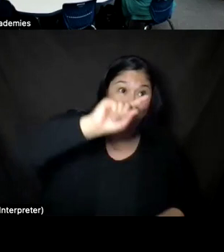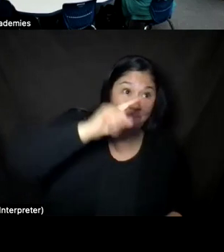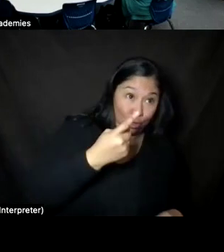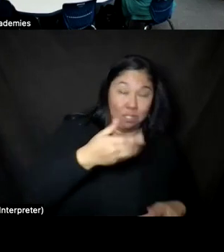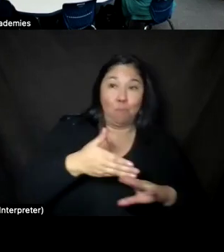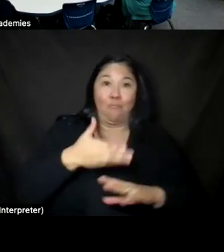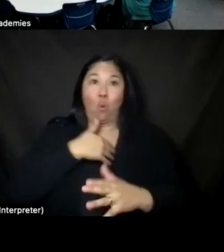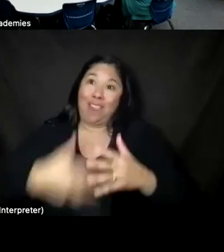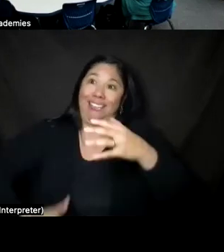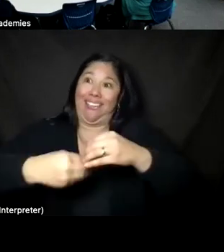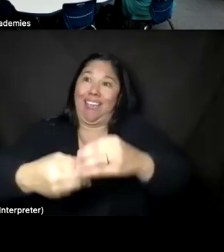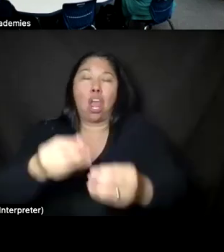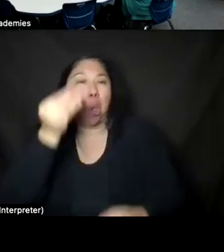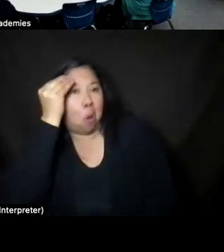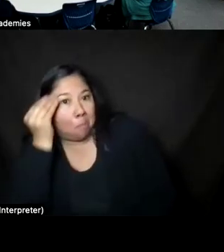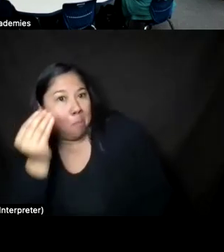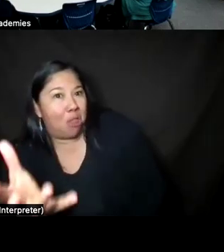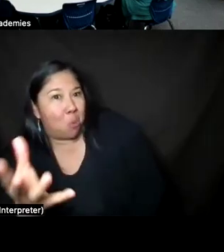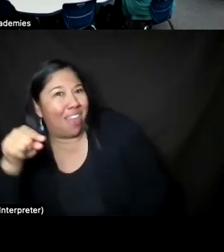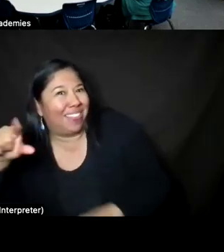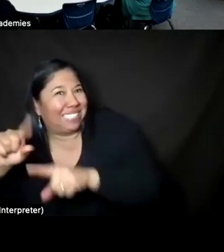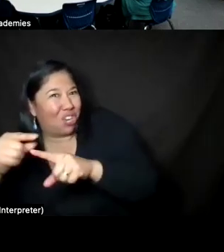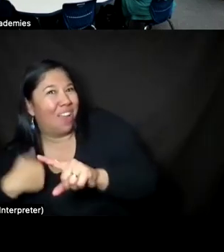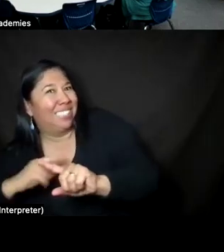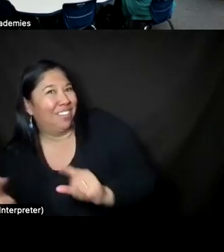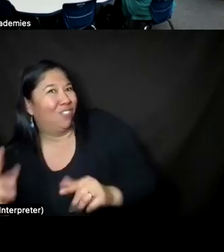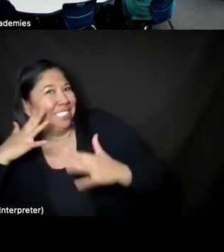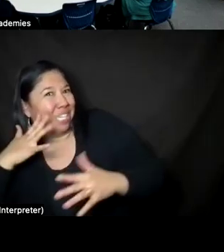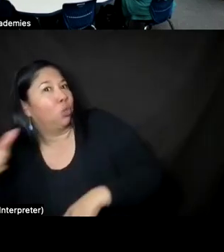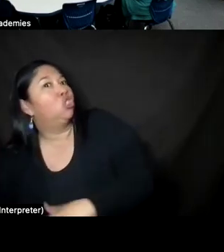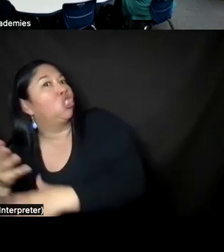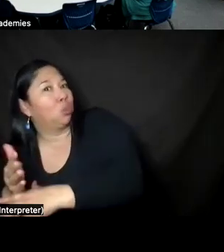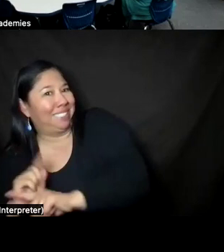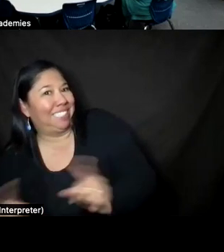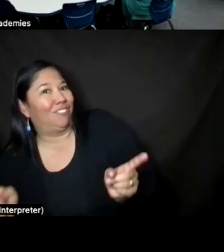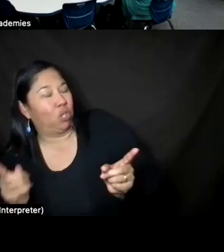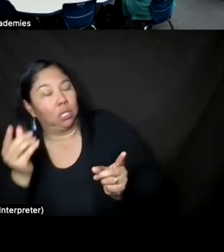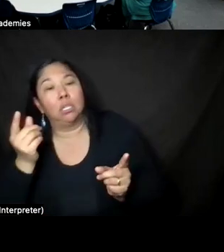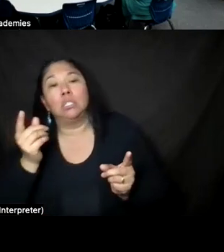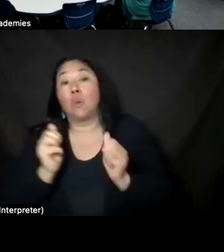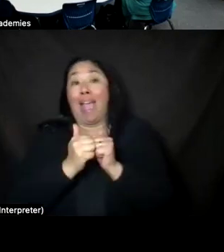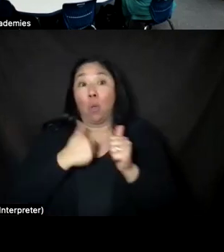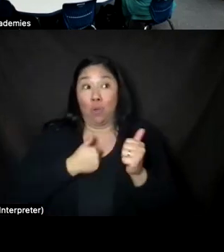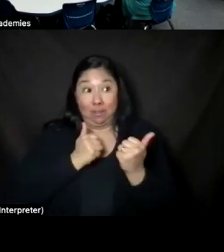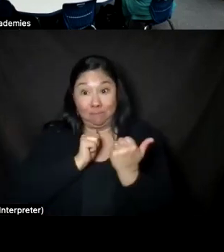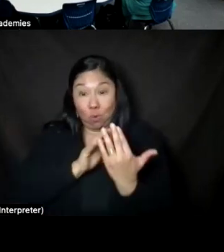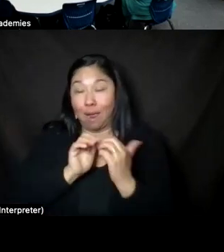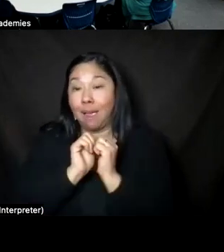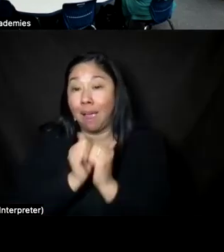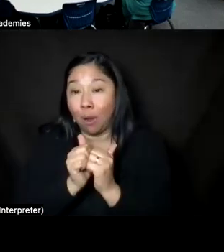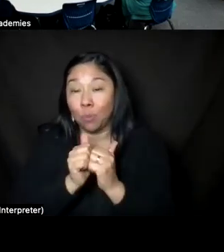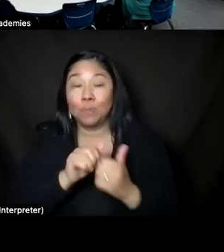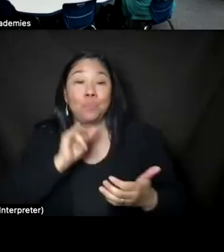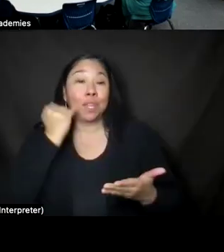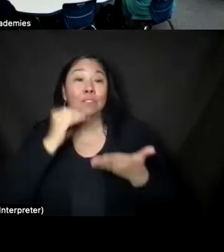and say, oh yeah, by the way, this letter makes a different sound in German. So the way we're kind of doing it is, if they have mastered it